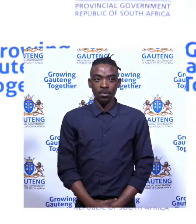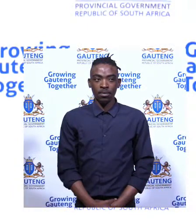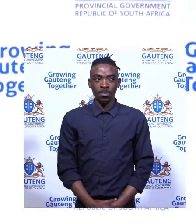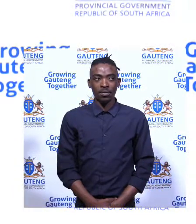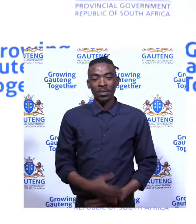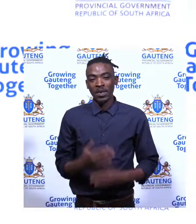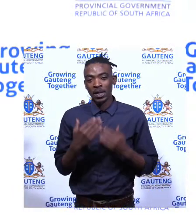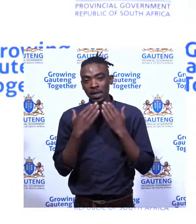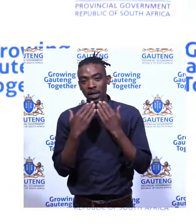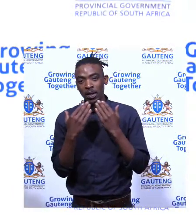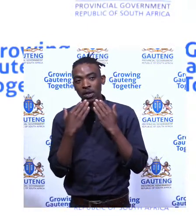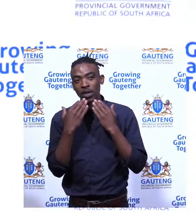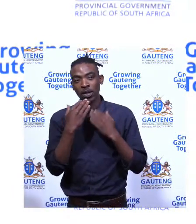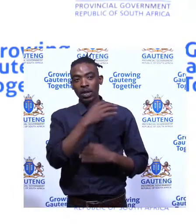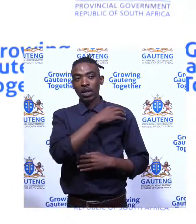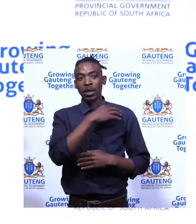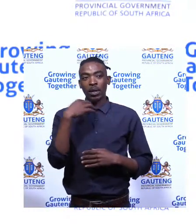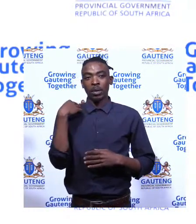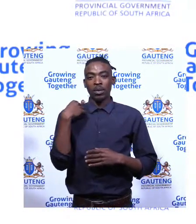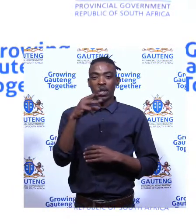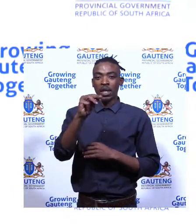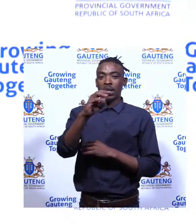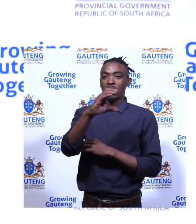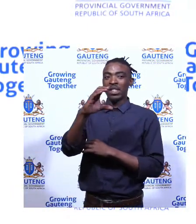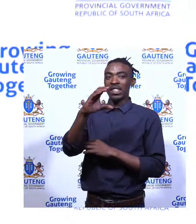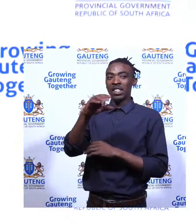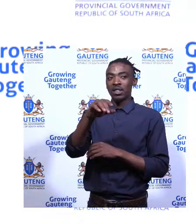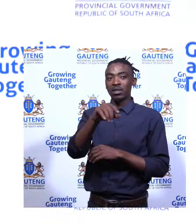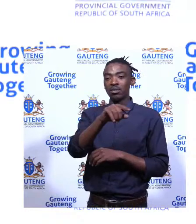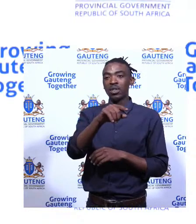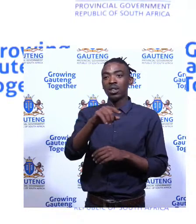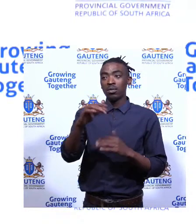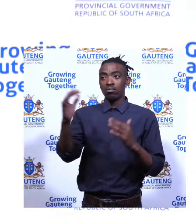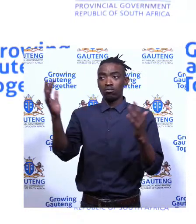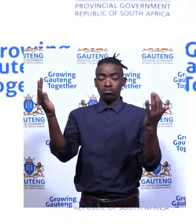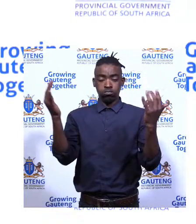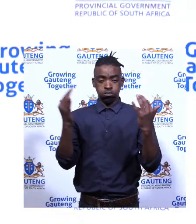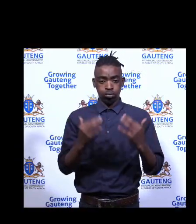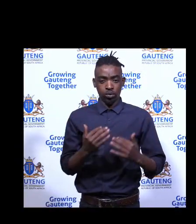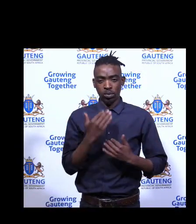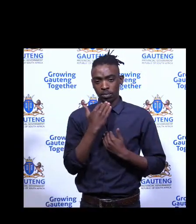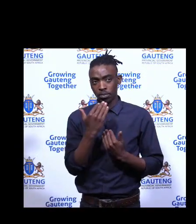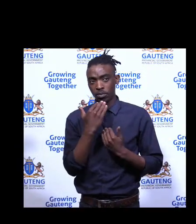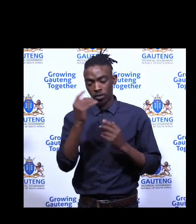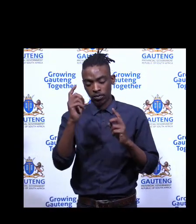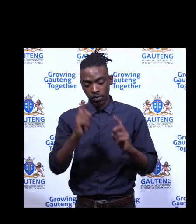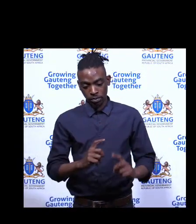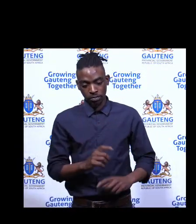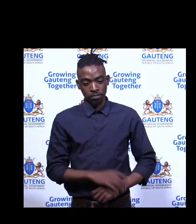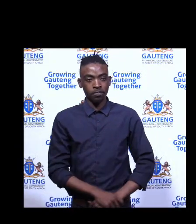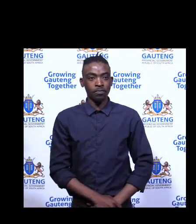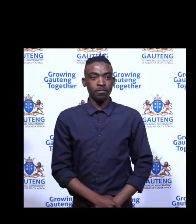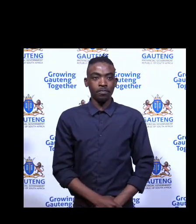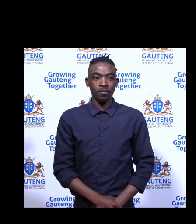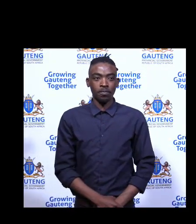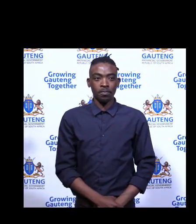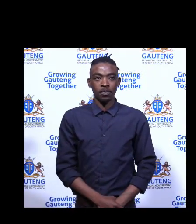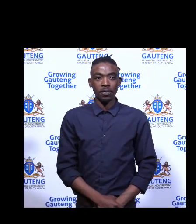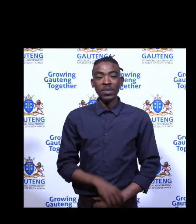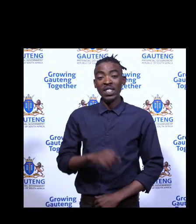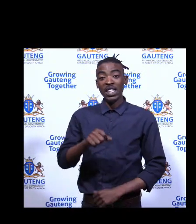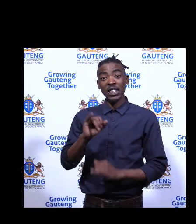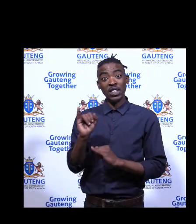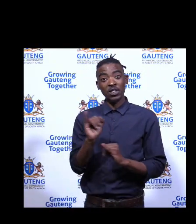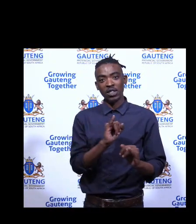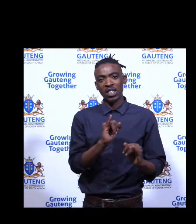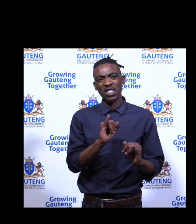Okay, thanks Premier, MECs, HOD, and thanks Dr. Kawonga for the excellent introduction that